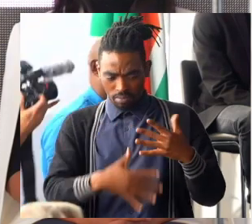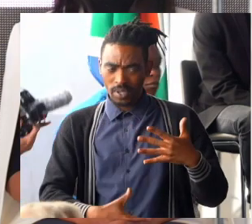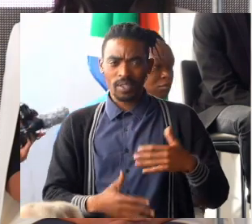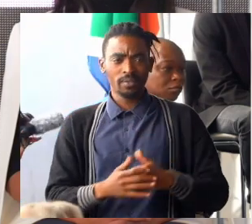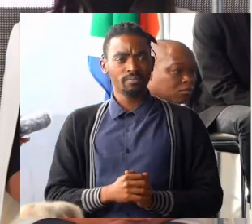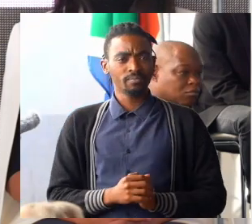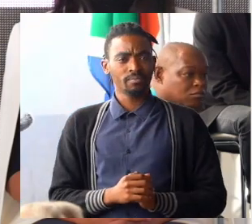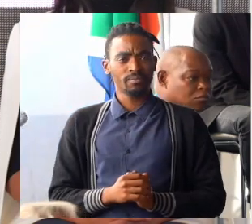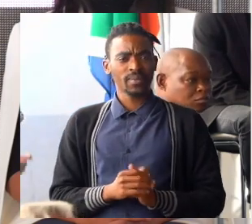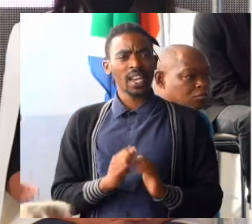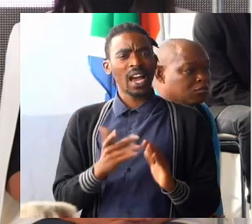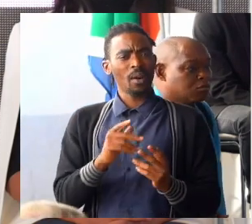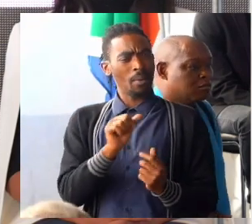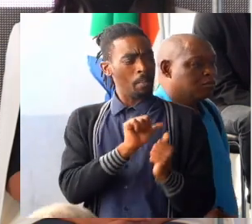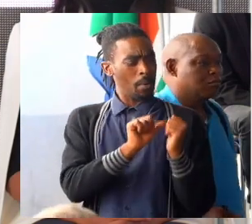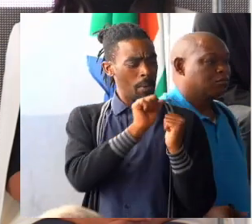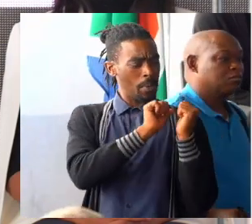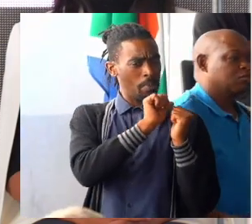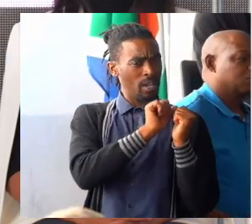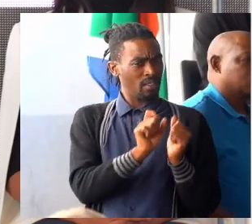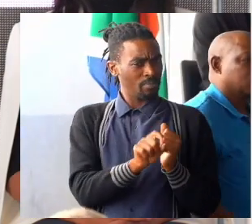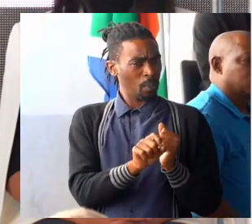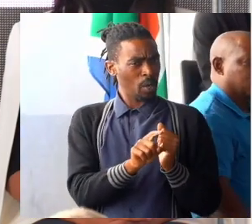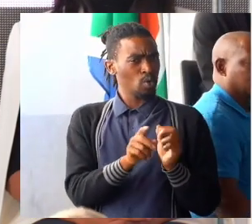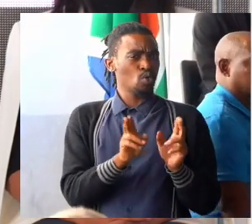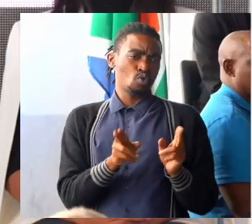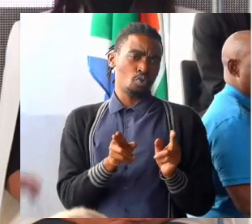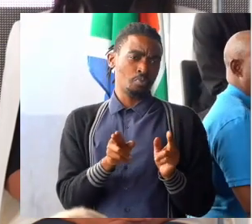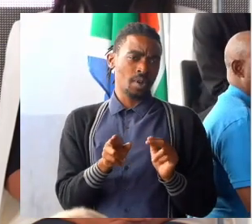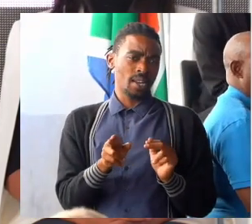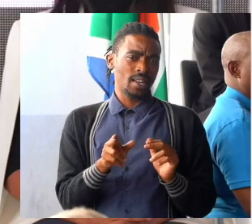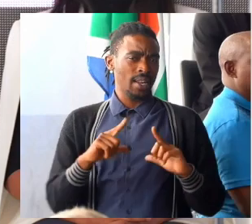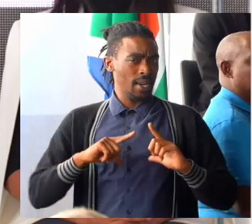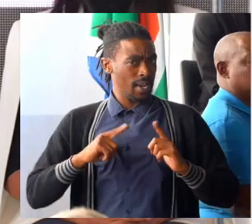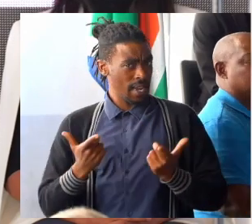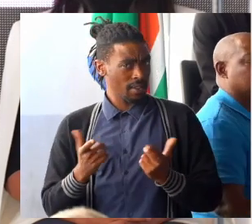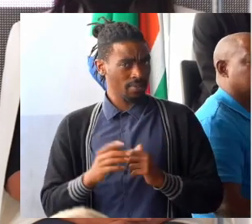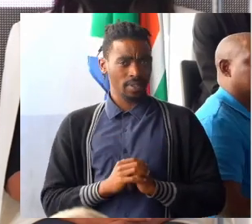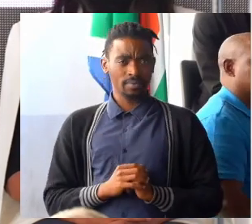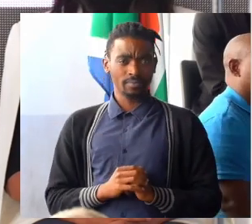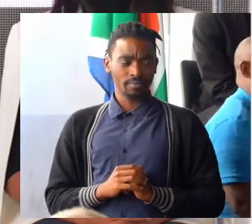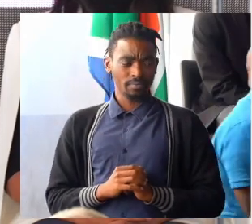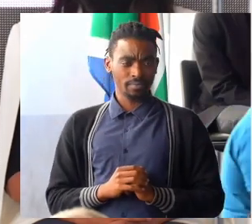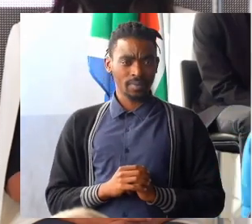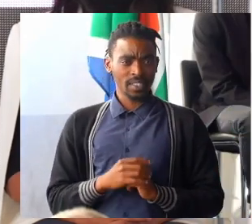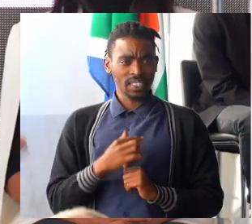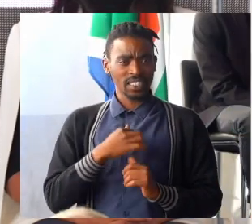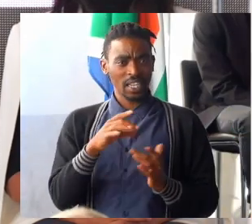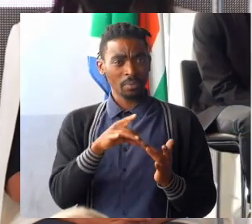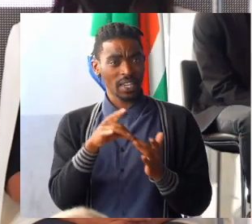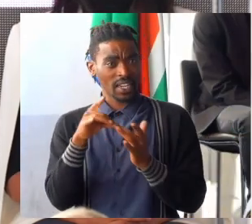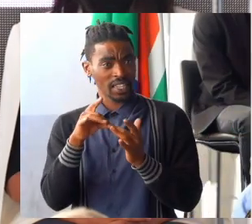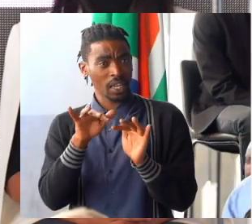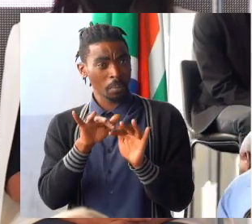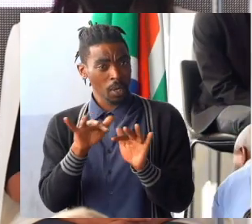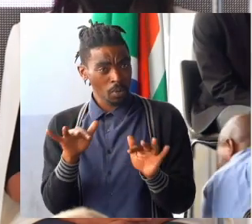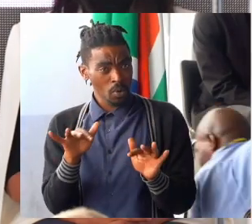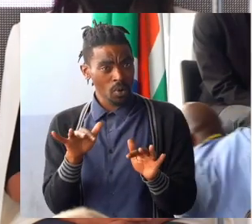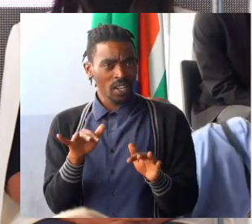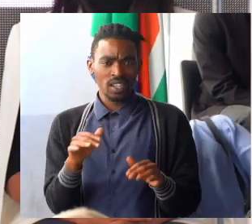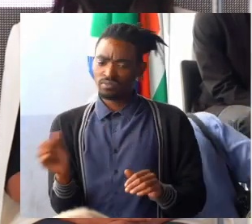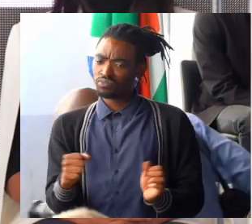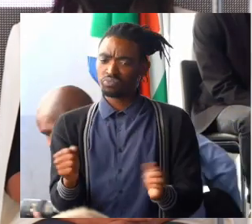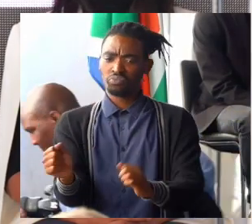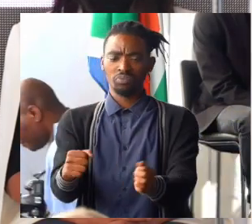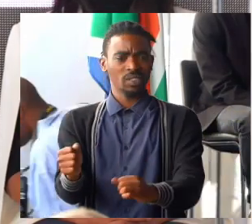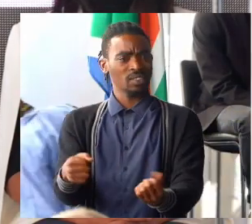But how do we restore that? How do we restore that? Can we just elect people and say then it's going to be